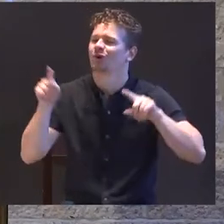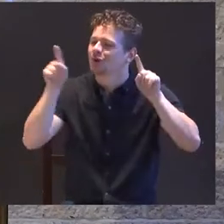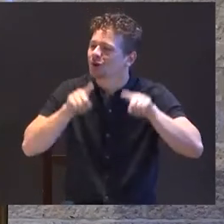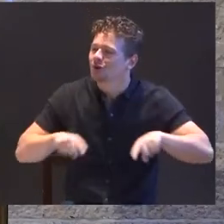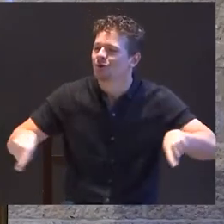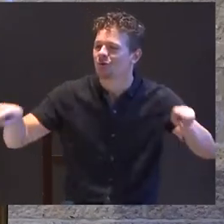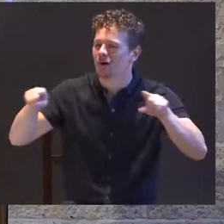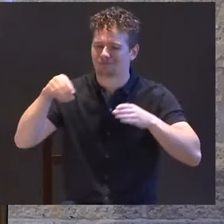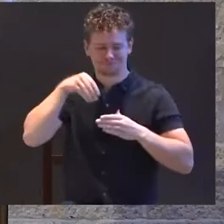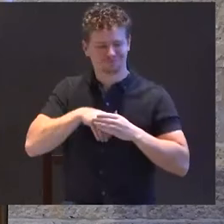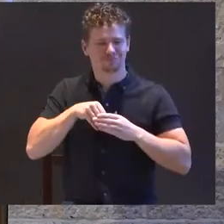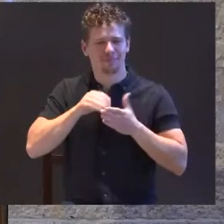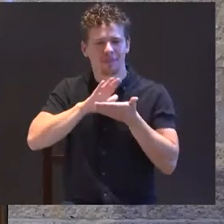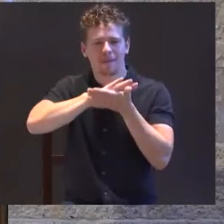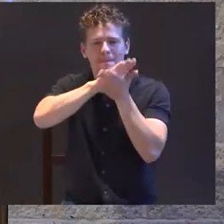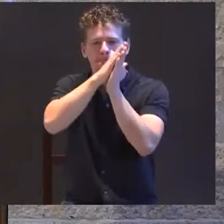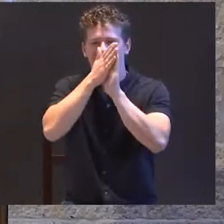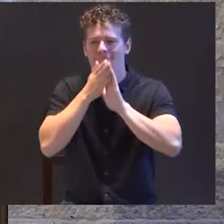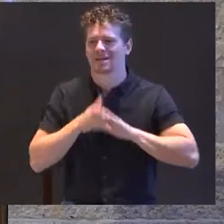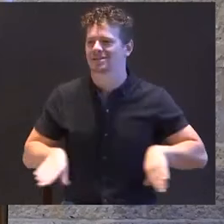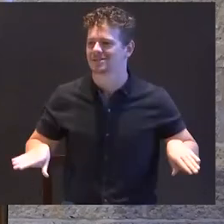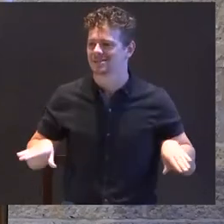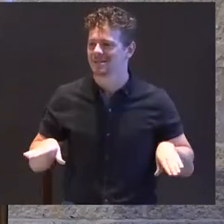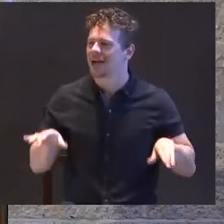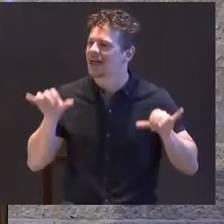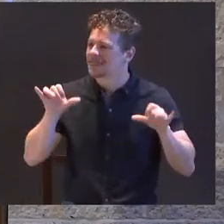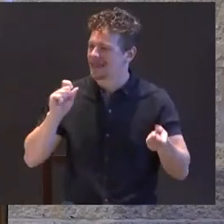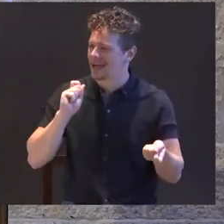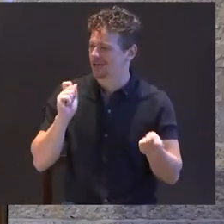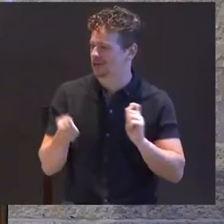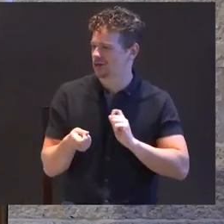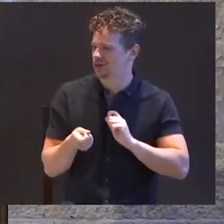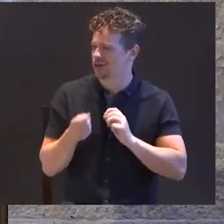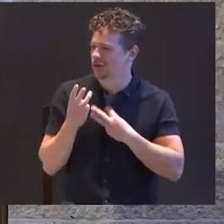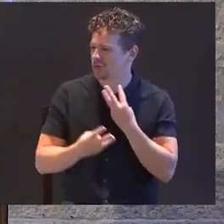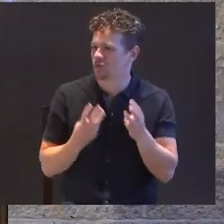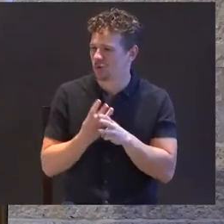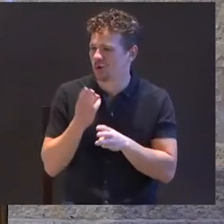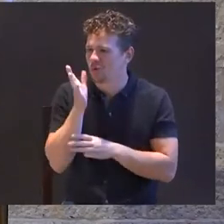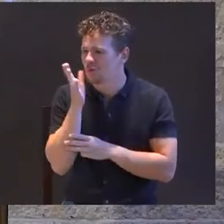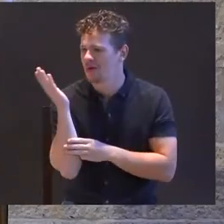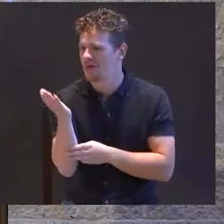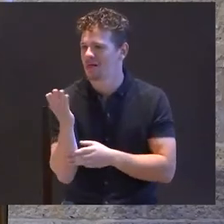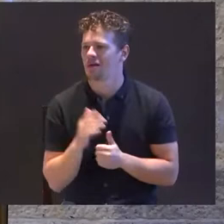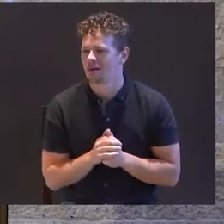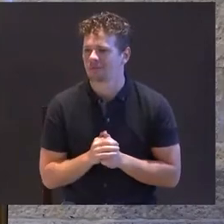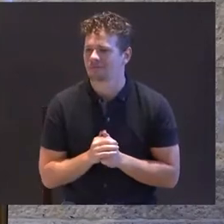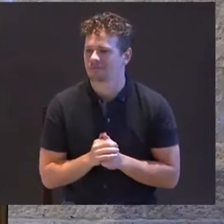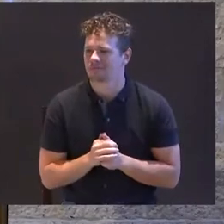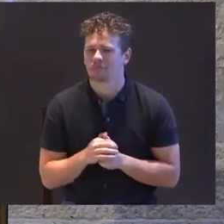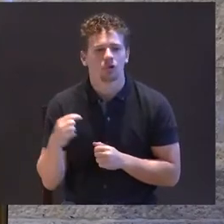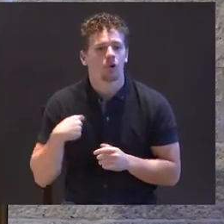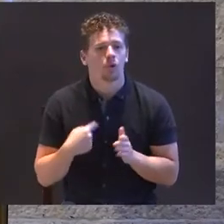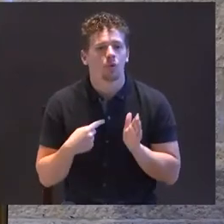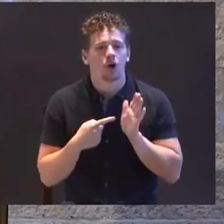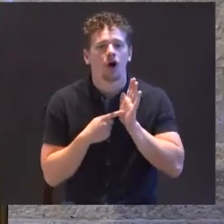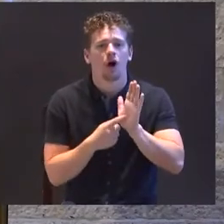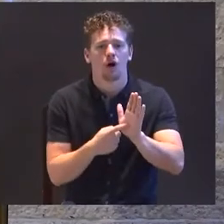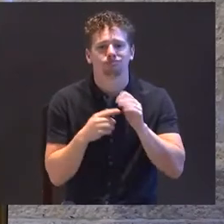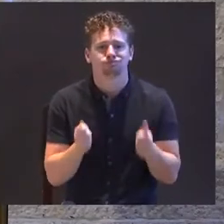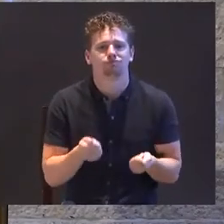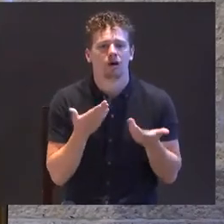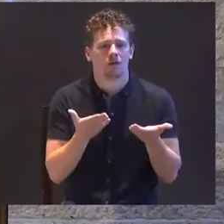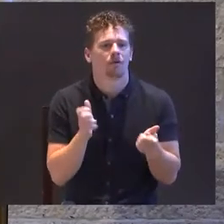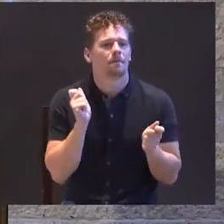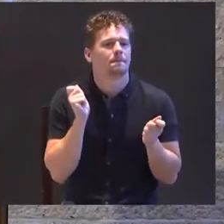transformed world. Every week, Unity Minneapolis provides you opportunities to continue your inner